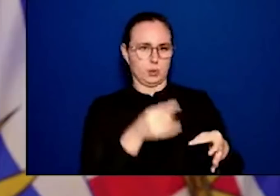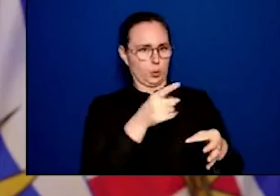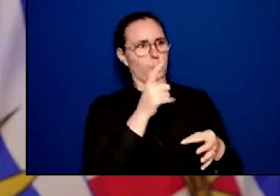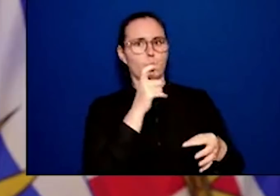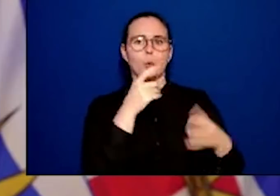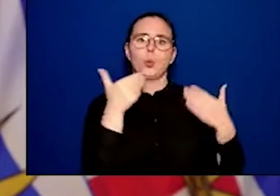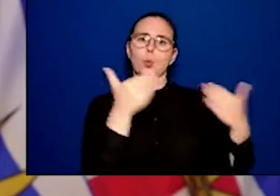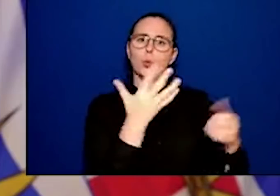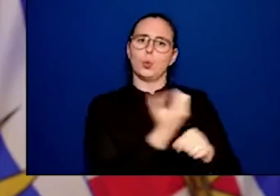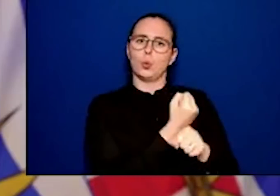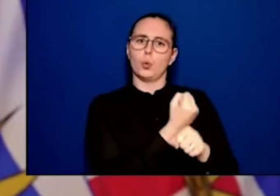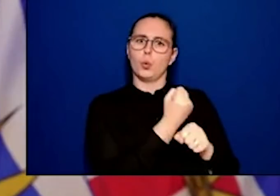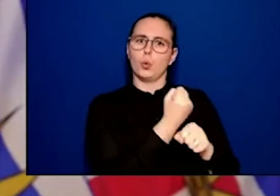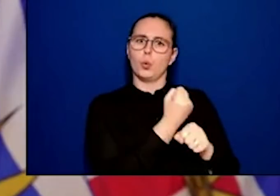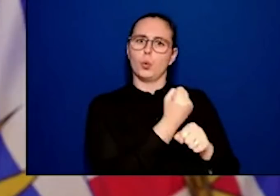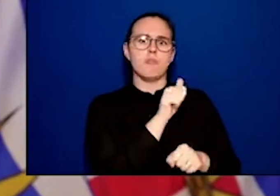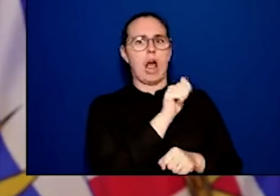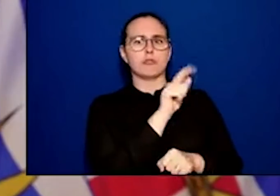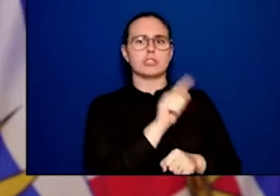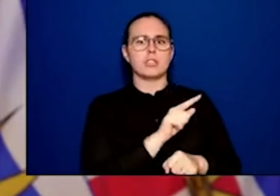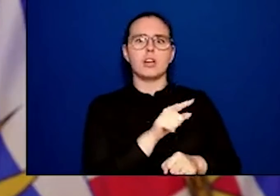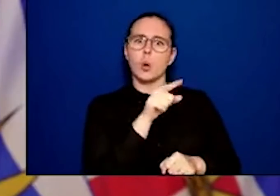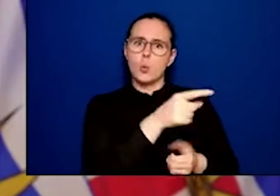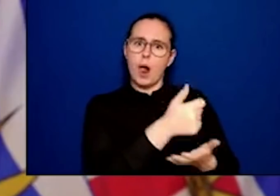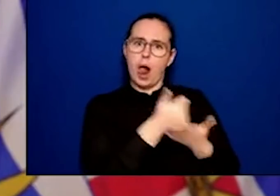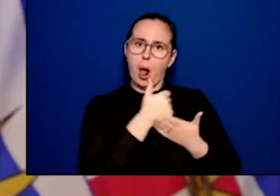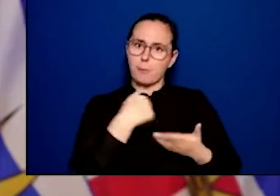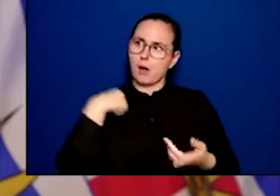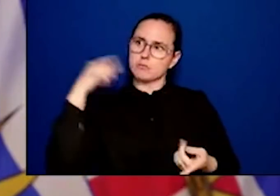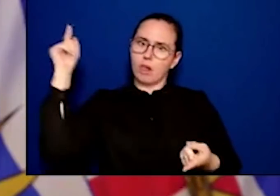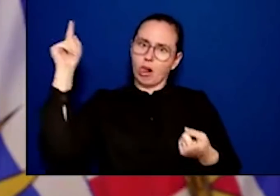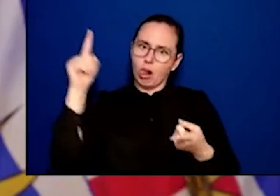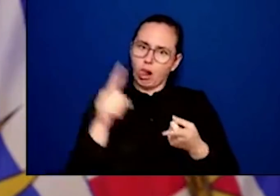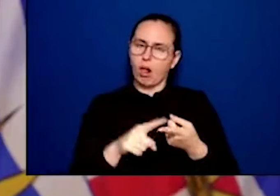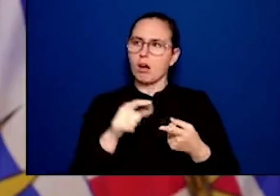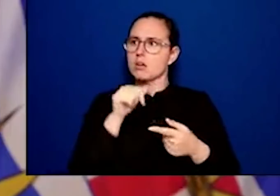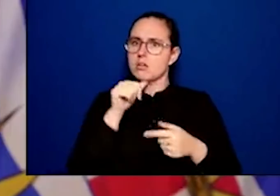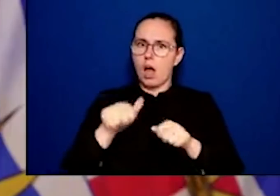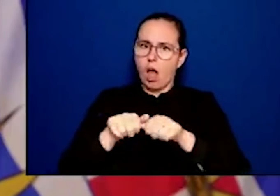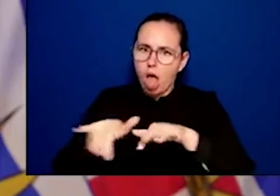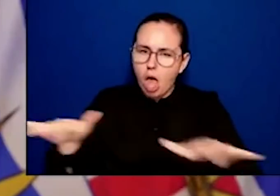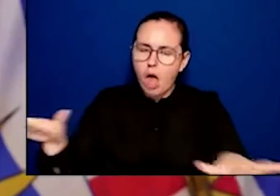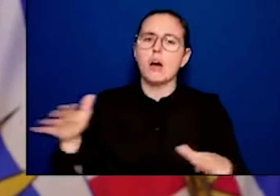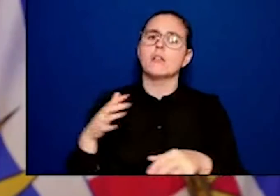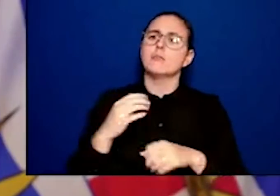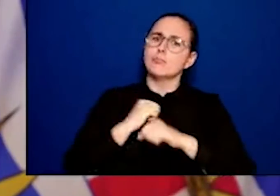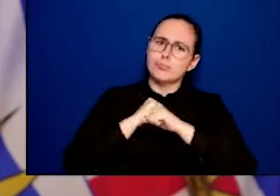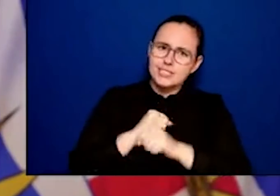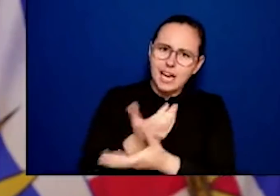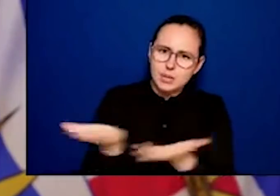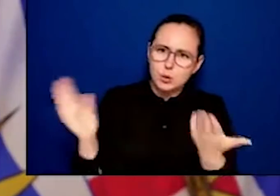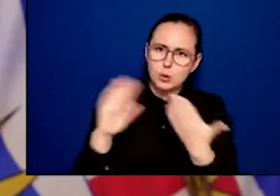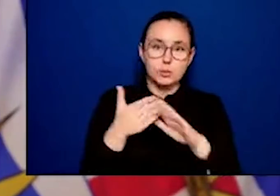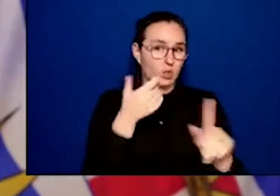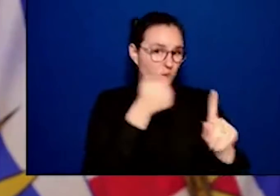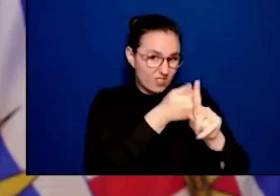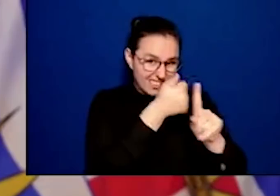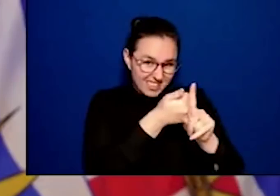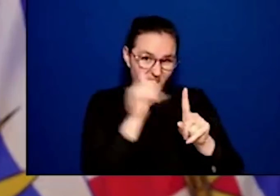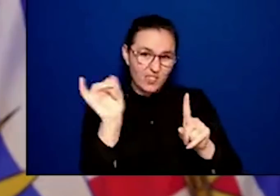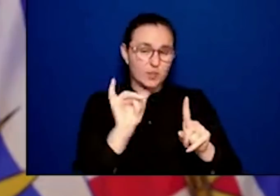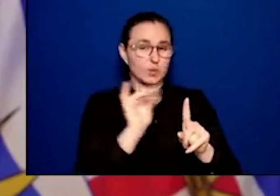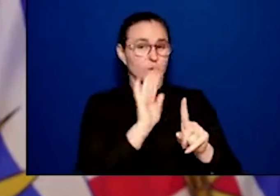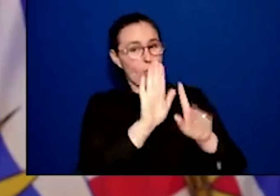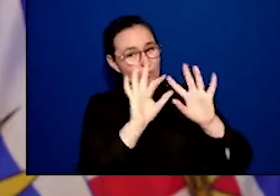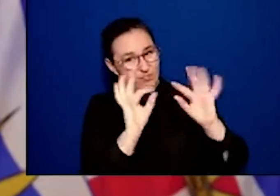made a tremendous difference in transmission of virus and in protecting both yourself, your family, and your community. And your efforts